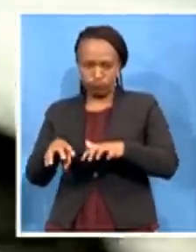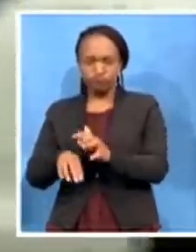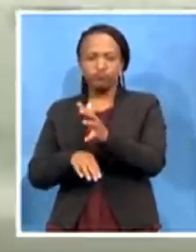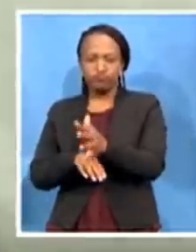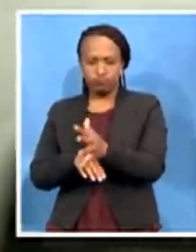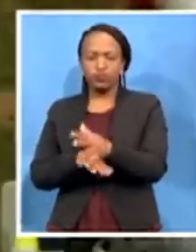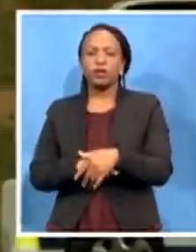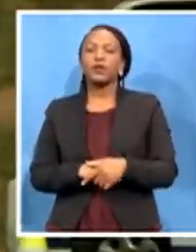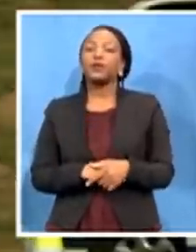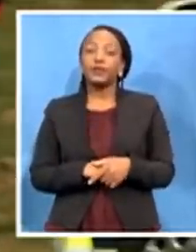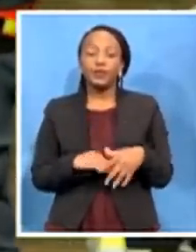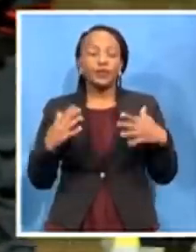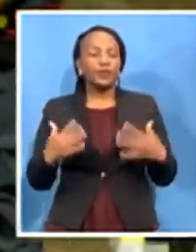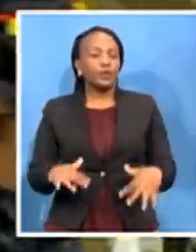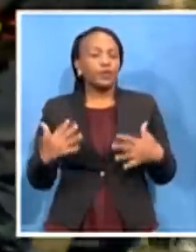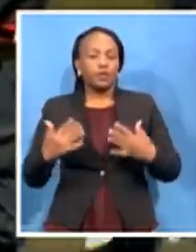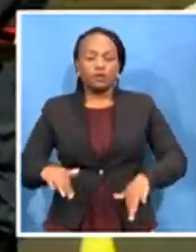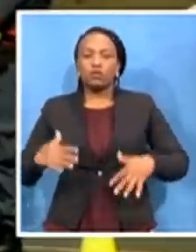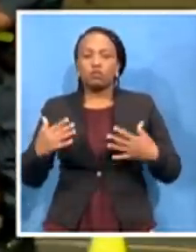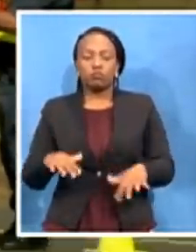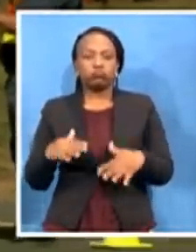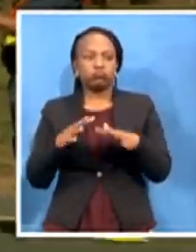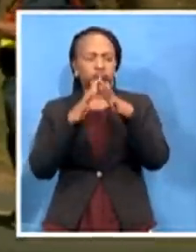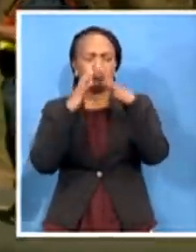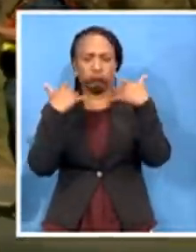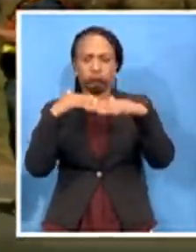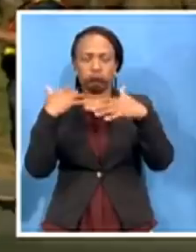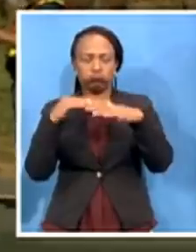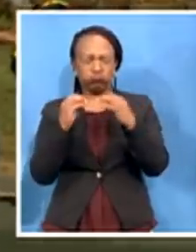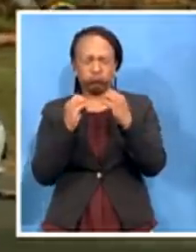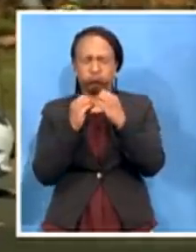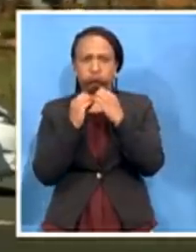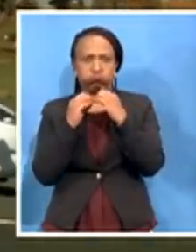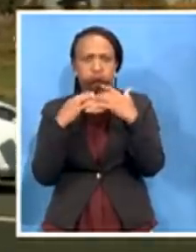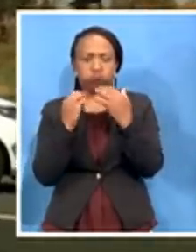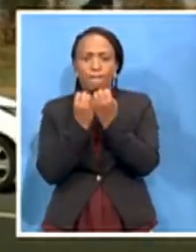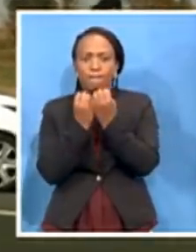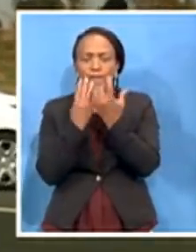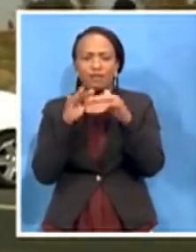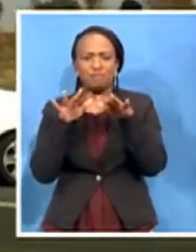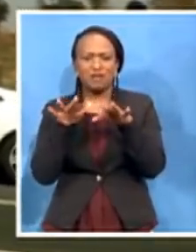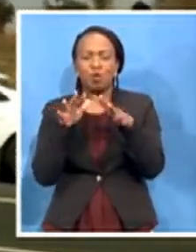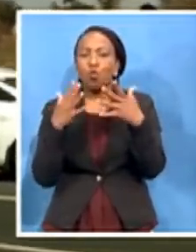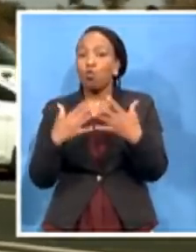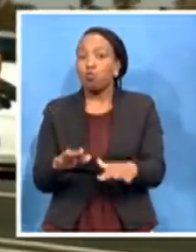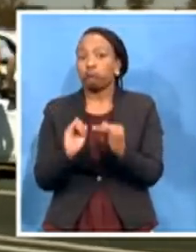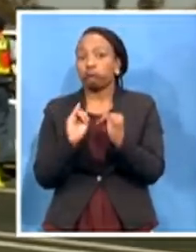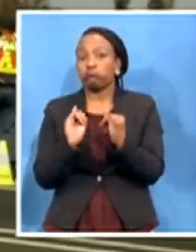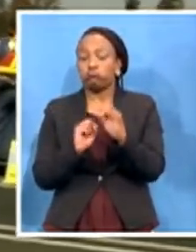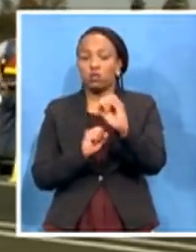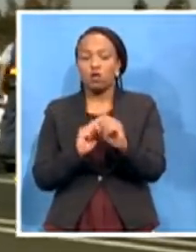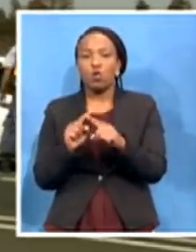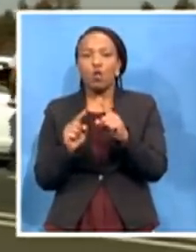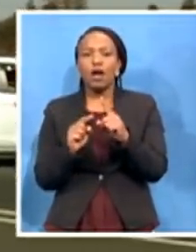it's really a buzz here in Senekal, and people have mixed emotions about what